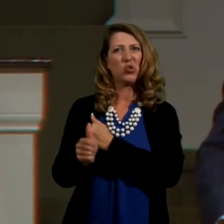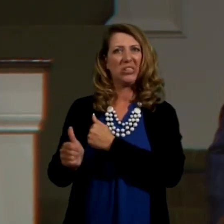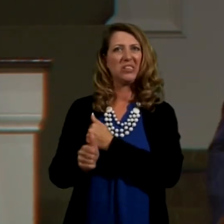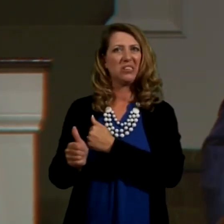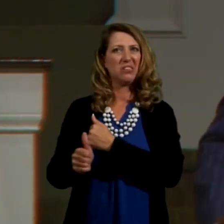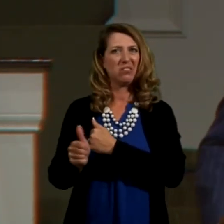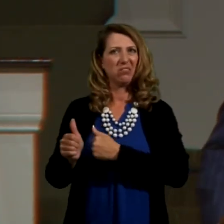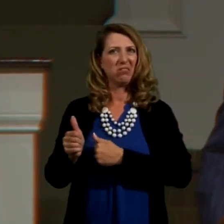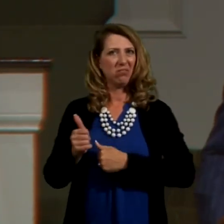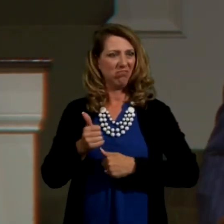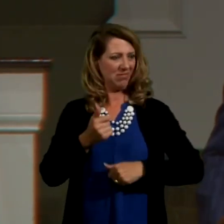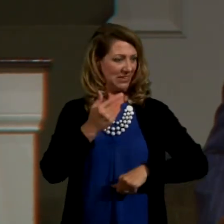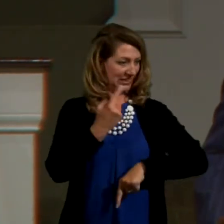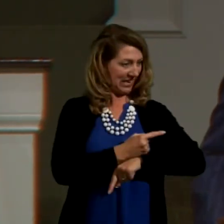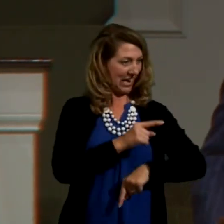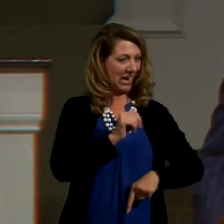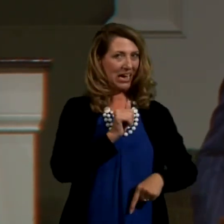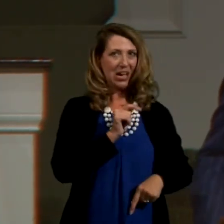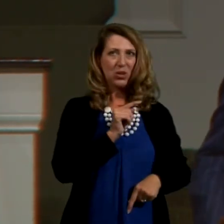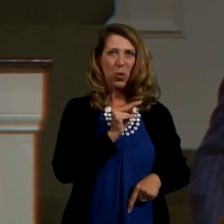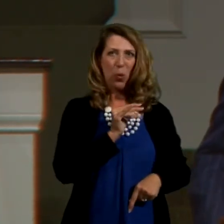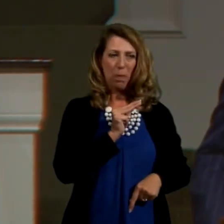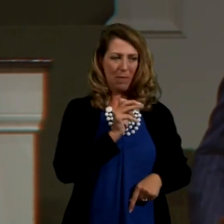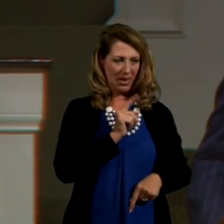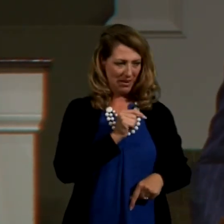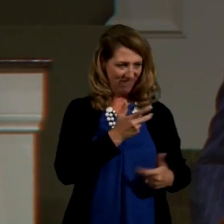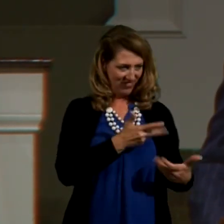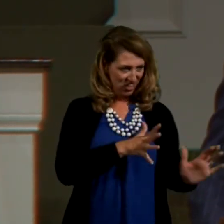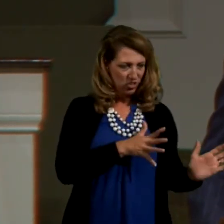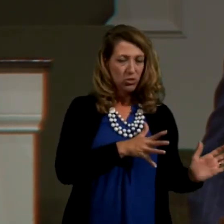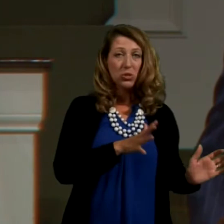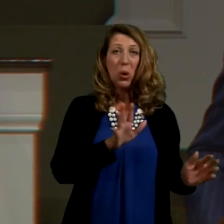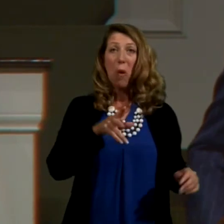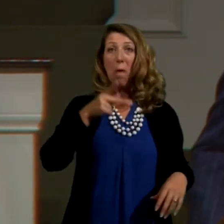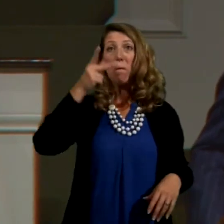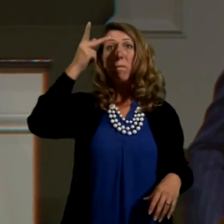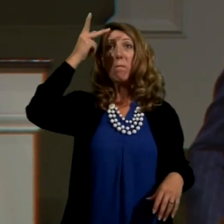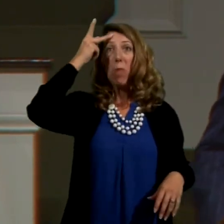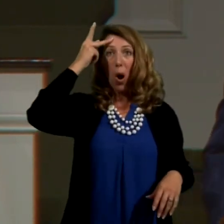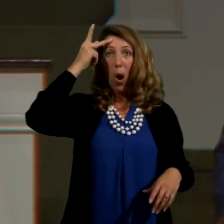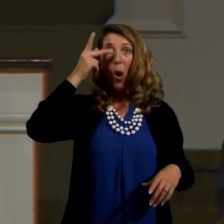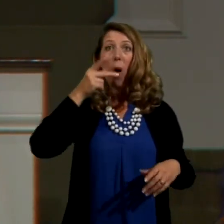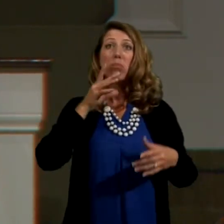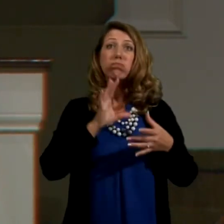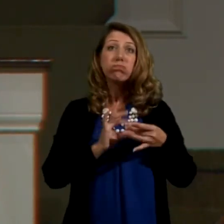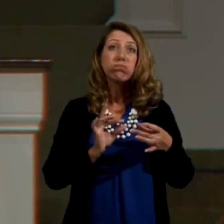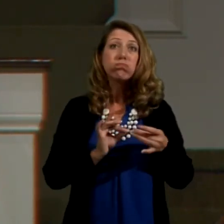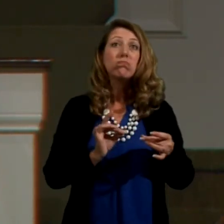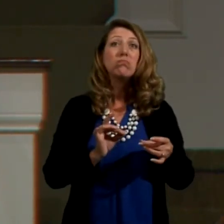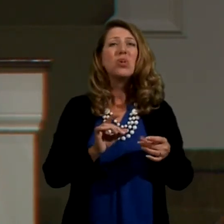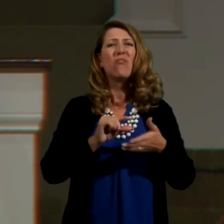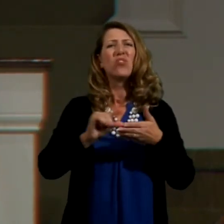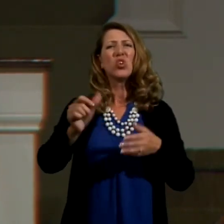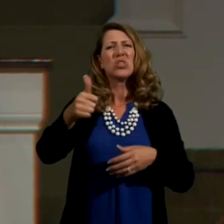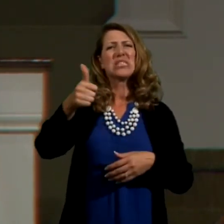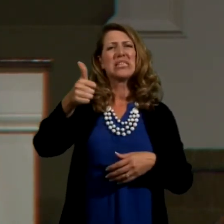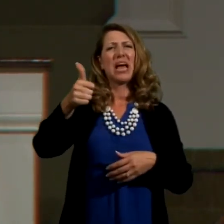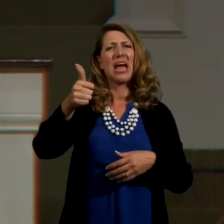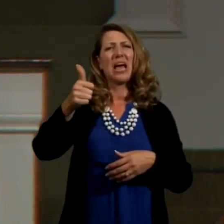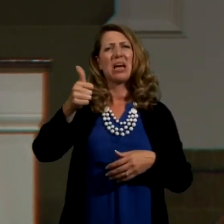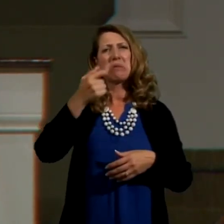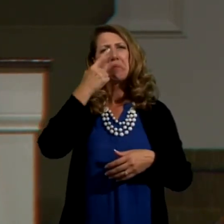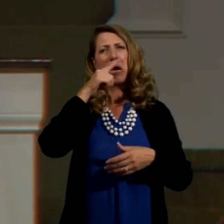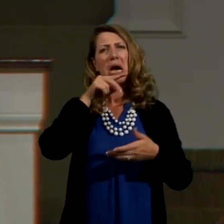Day of Atonement, has now already passed, Paul admonished them. Here's what he said. Verse number 10, read it out loud with me, would you please? Chapter